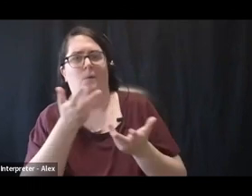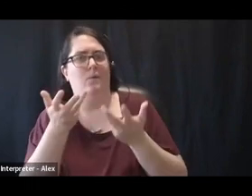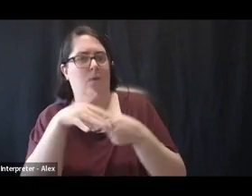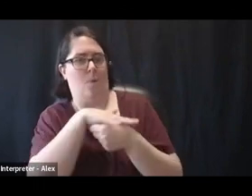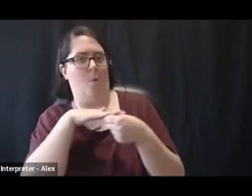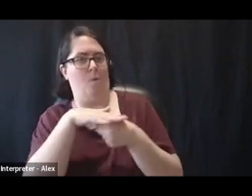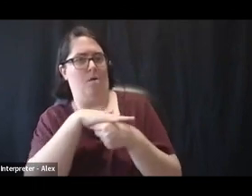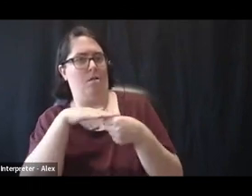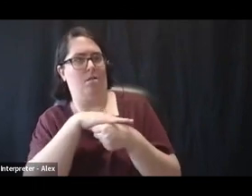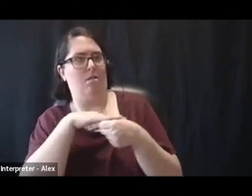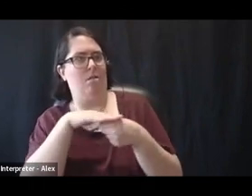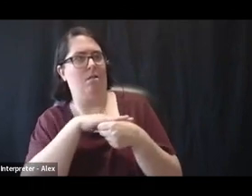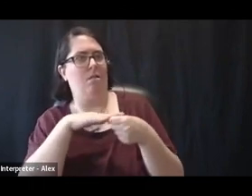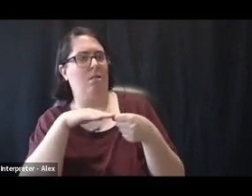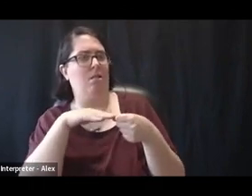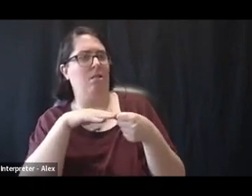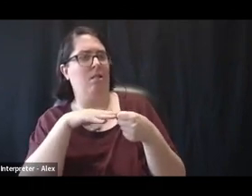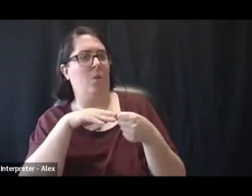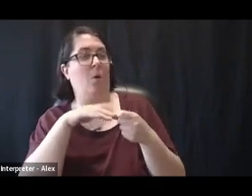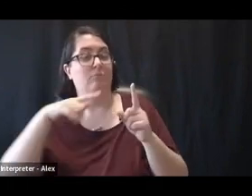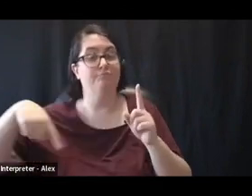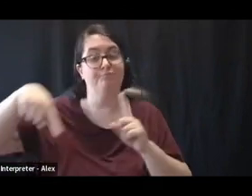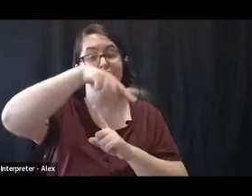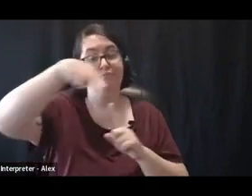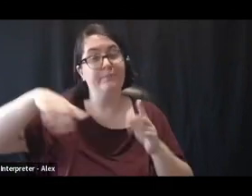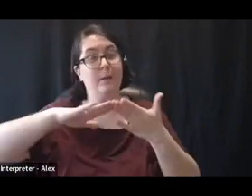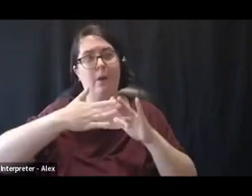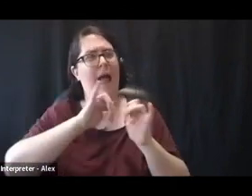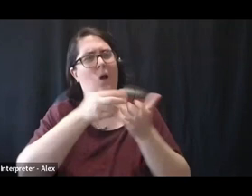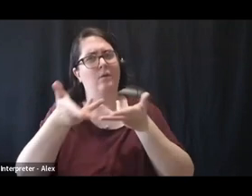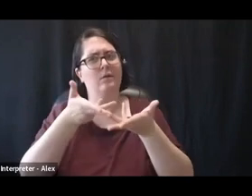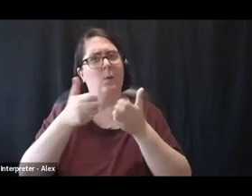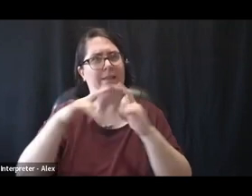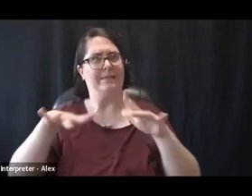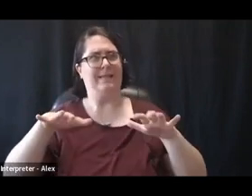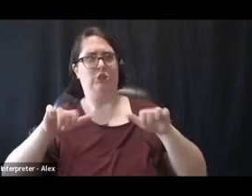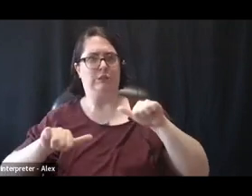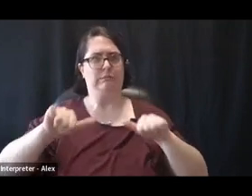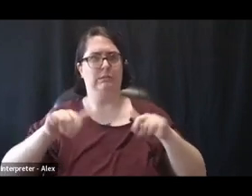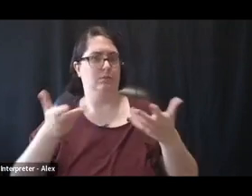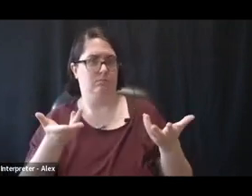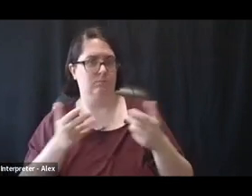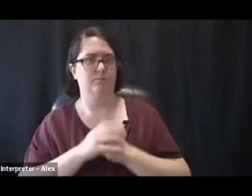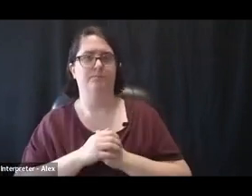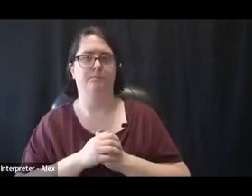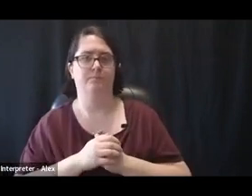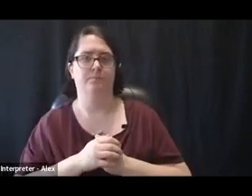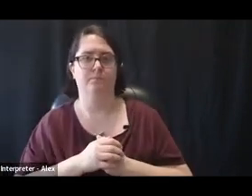local and the more extended community, how do you navigate maybe this tension as well.